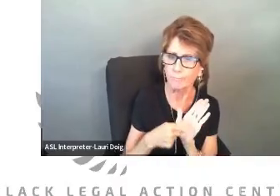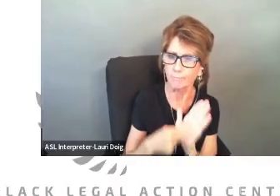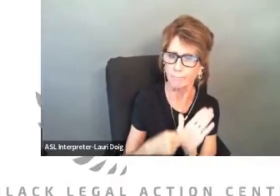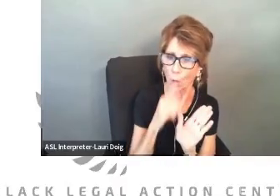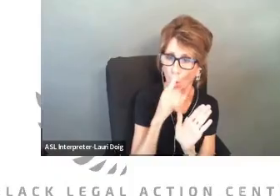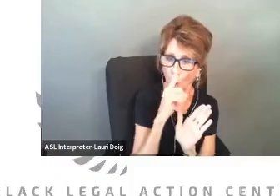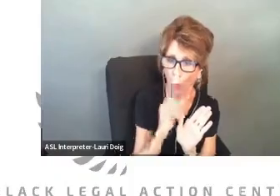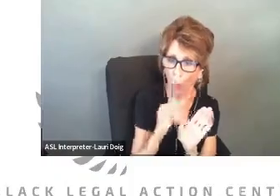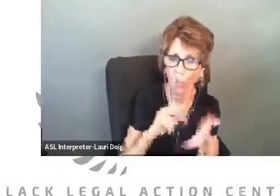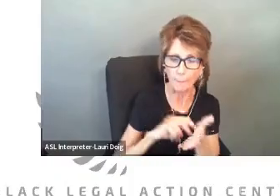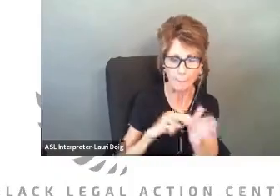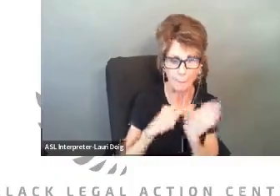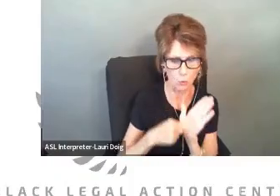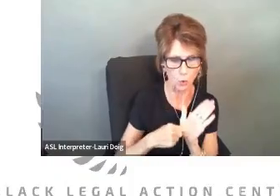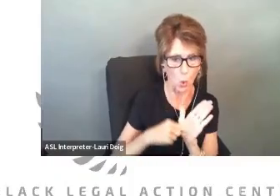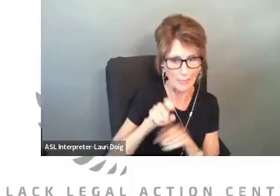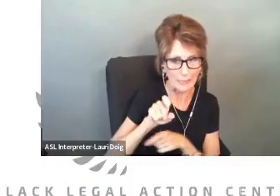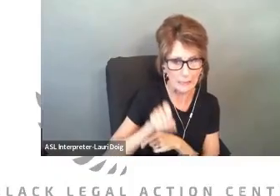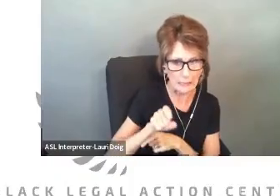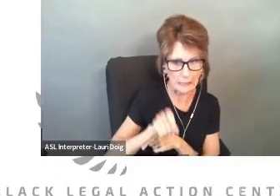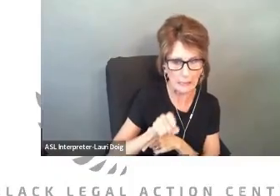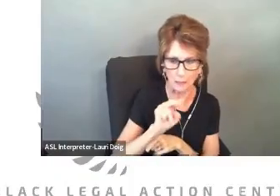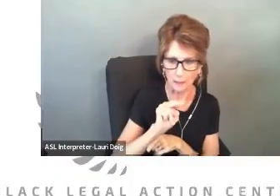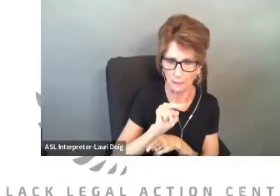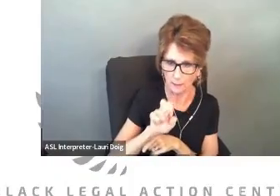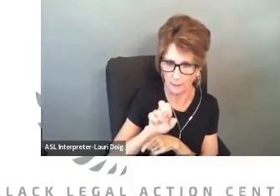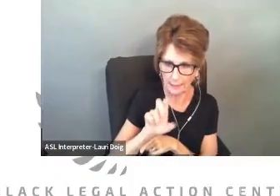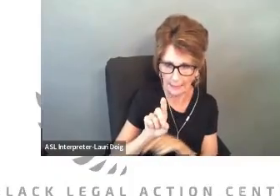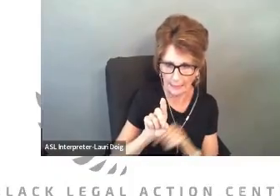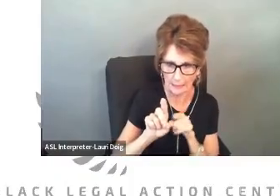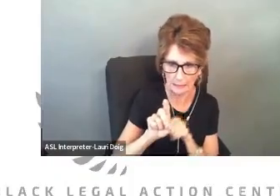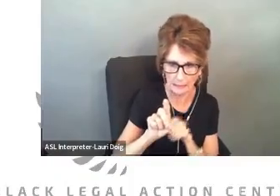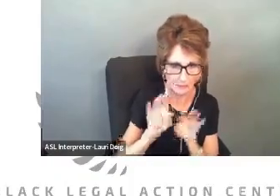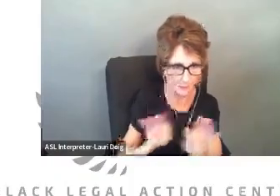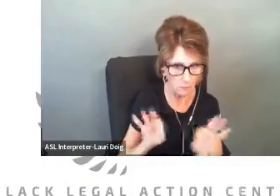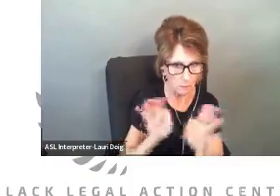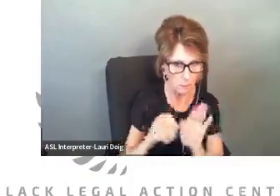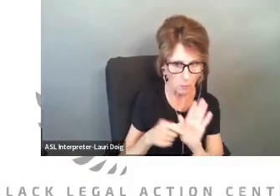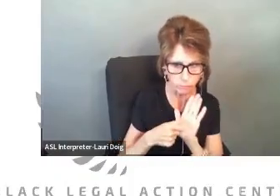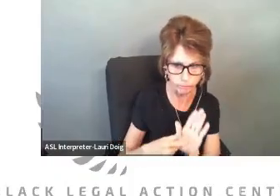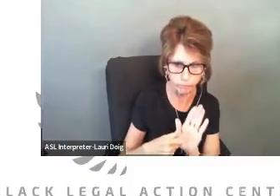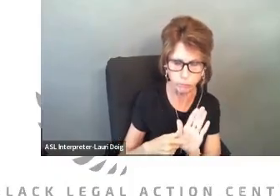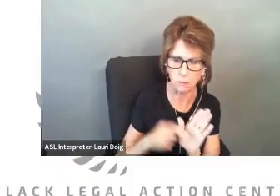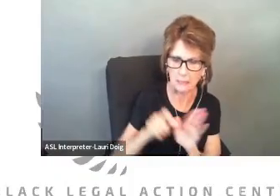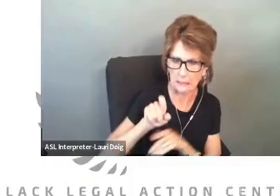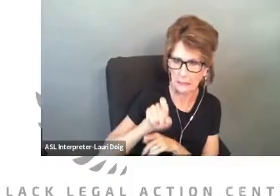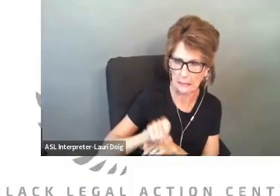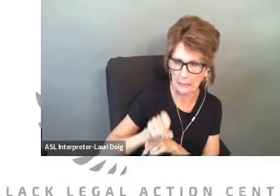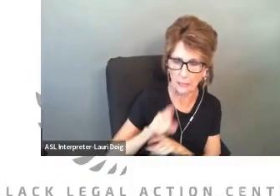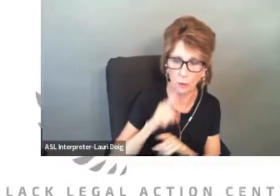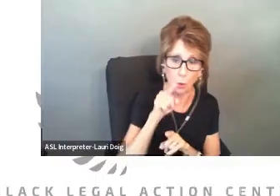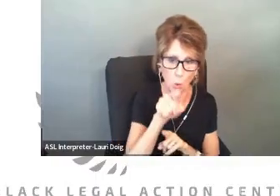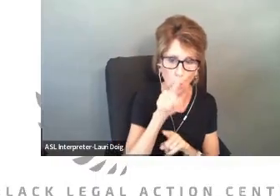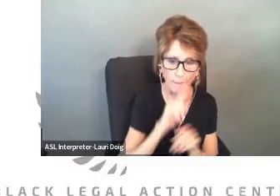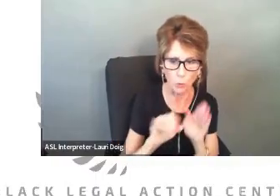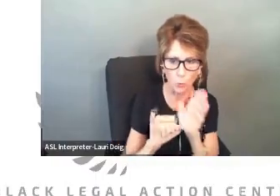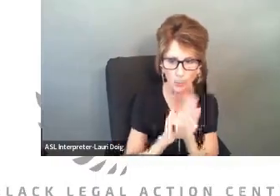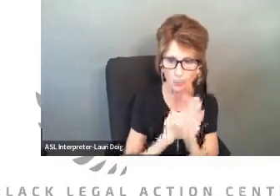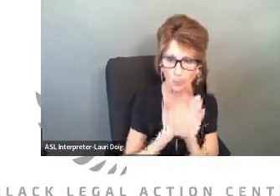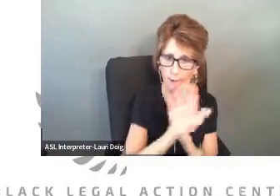a need. And so the first thing you want to do is to identify your